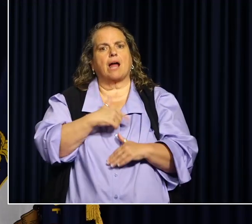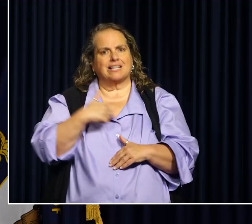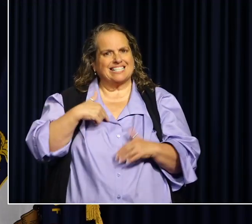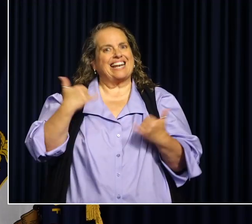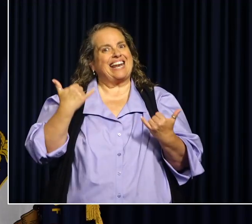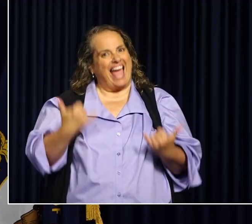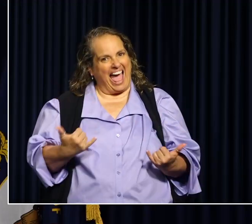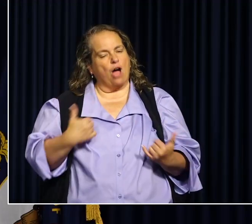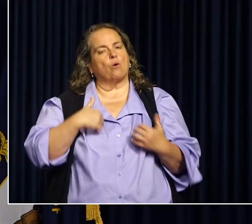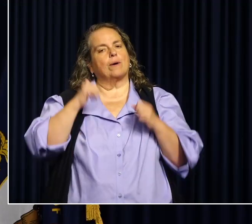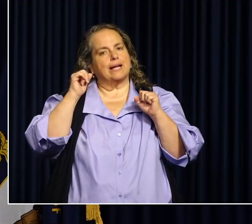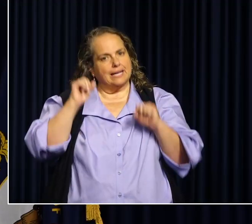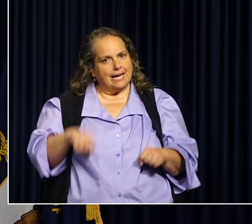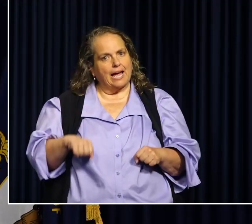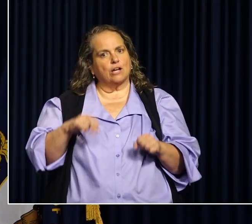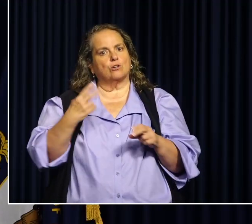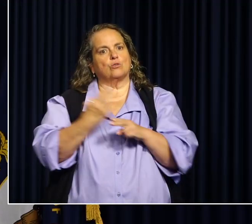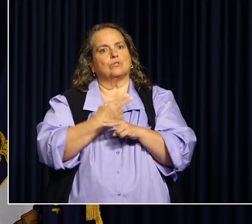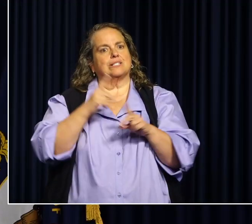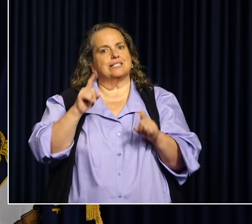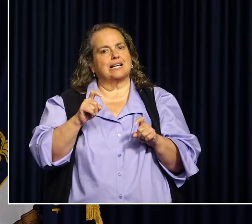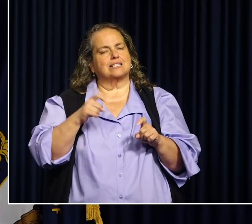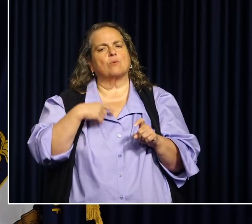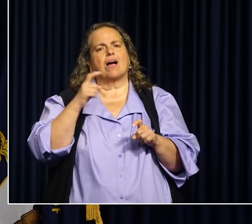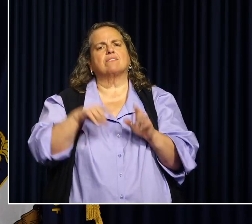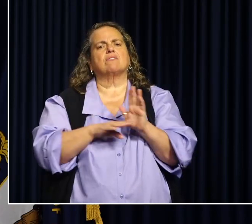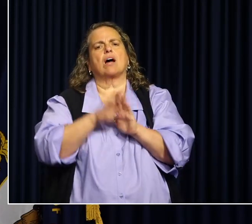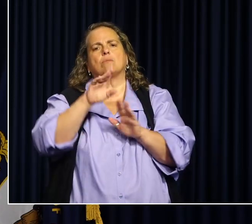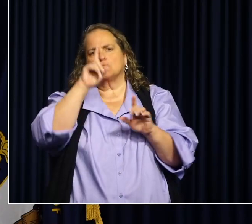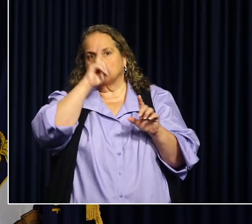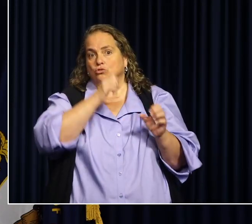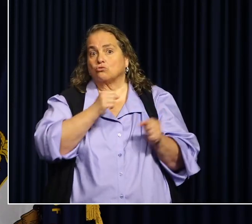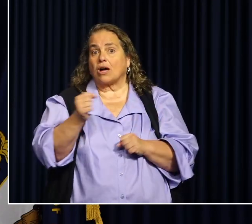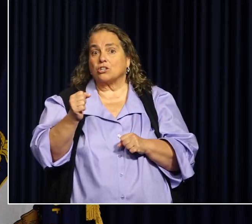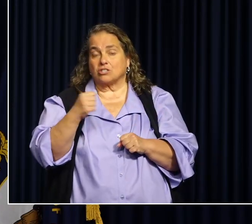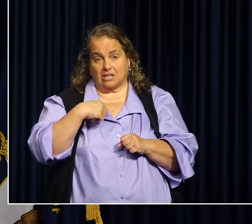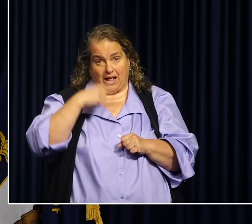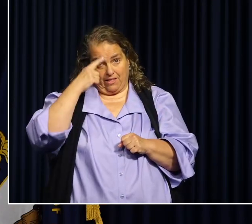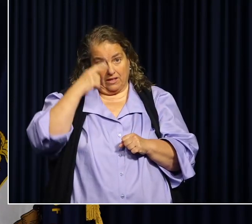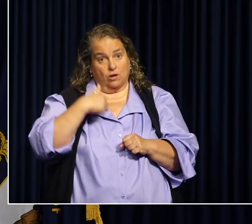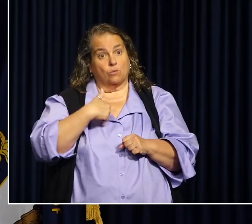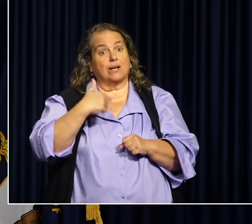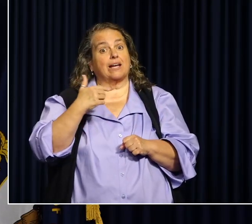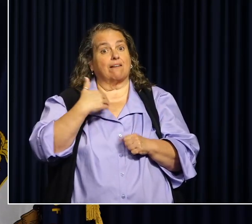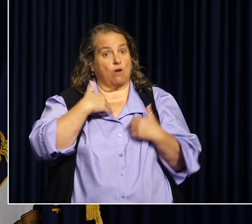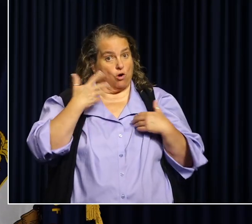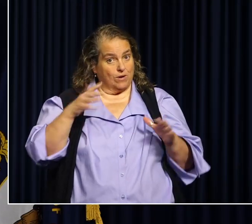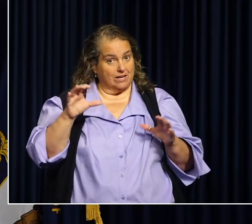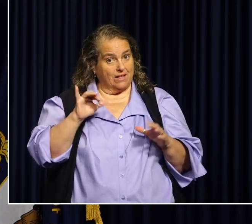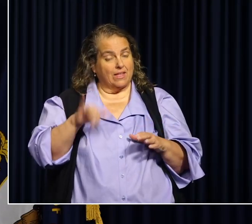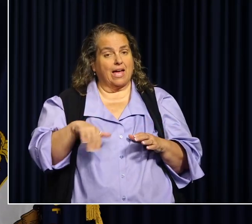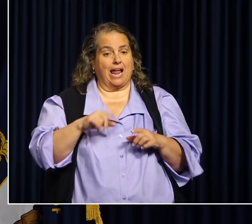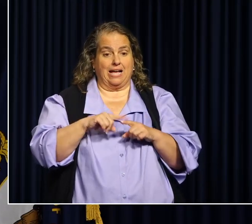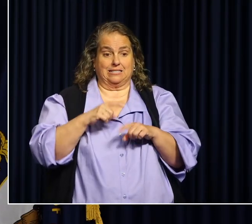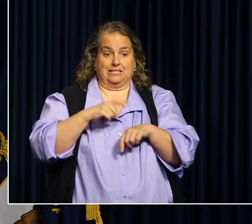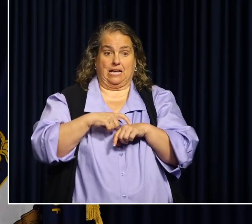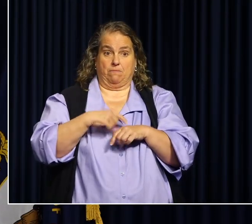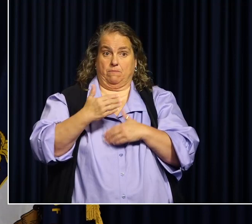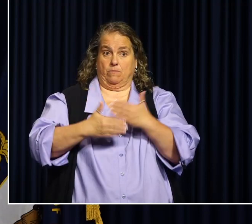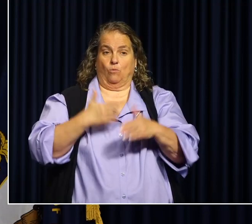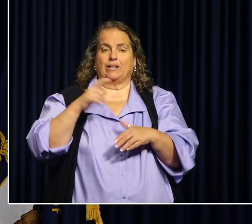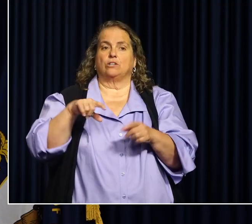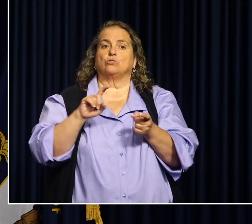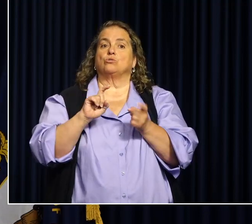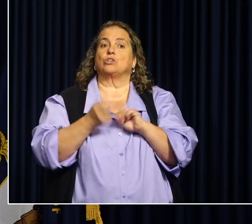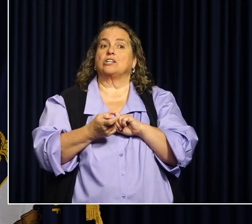we can get where we need to go. We just got to develop the strategies, which I think we have, but we'll need, I'm sure, as time rolls on, we'll need to change